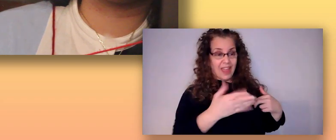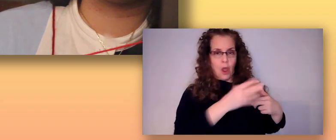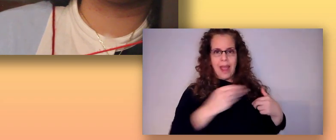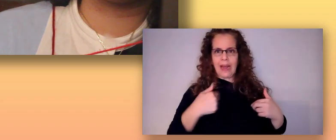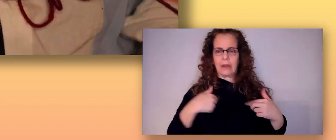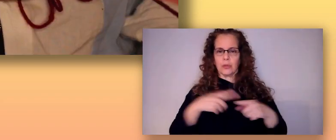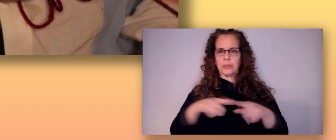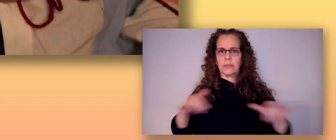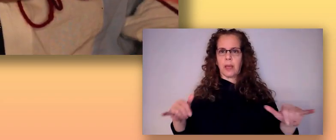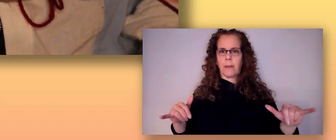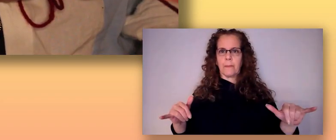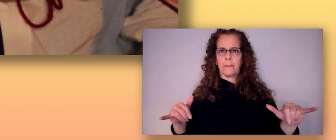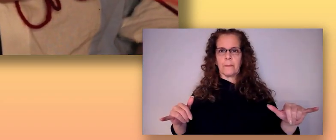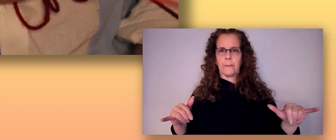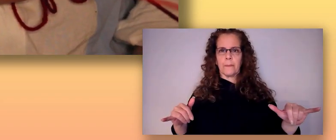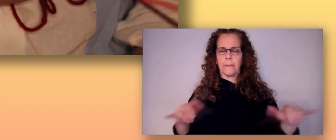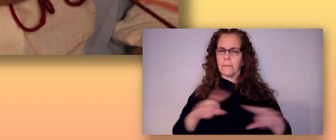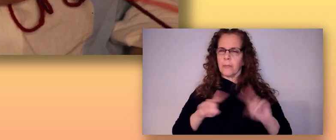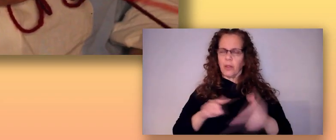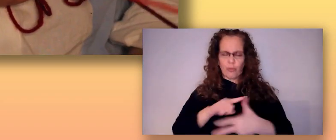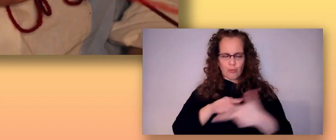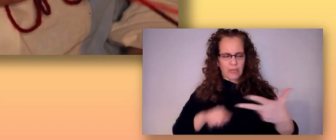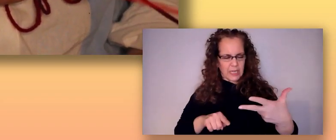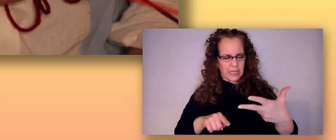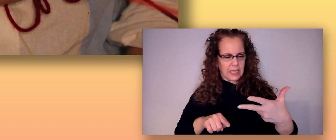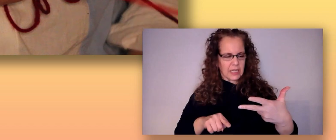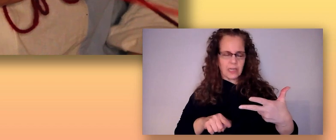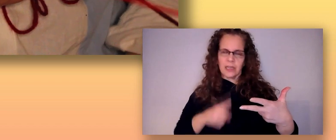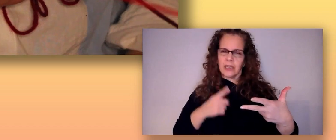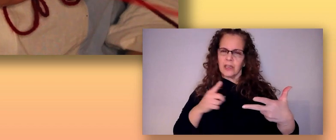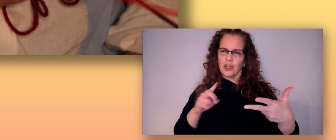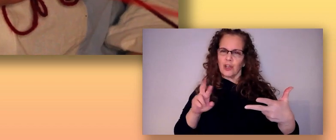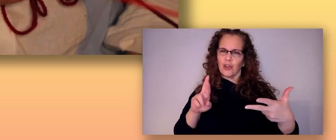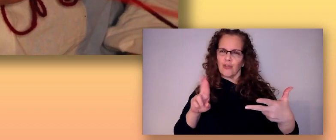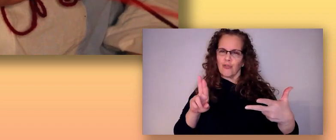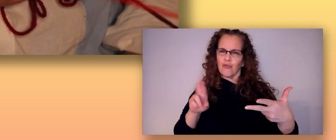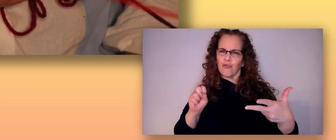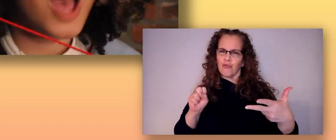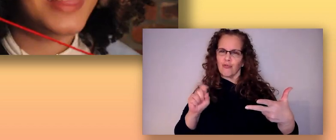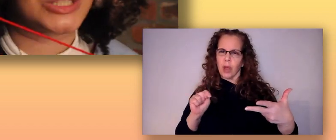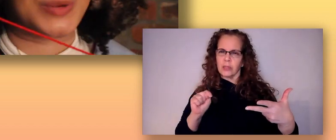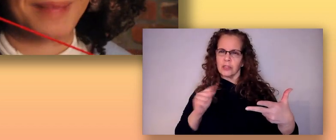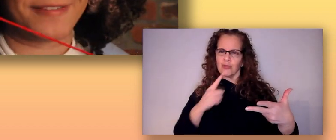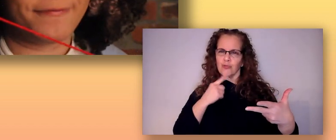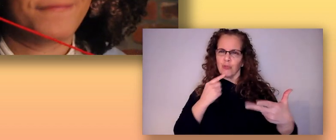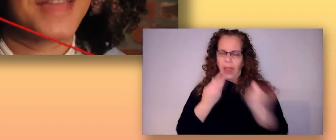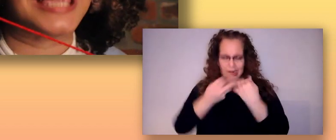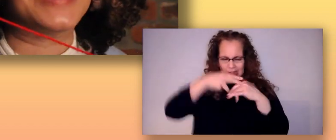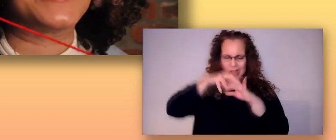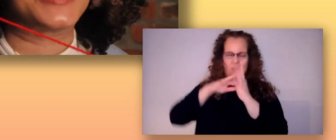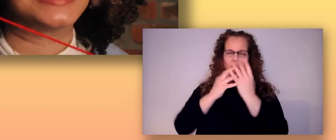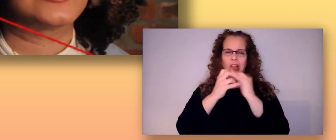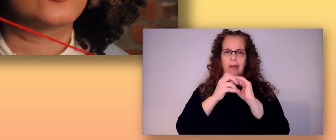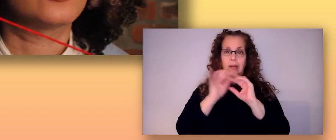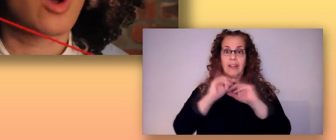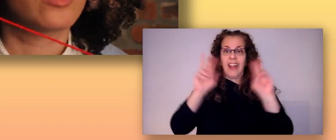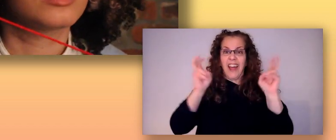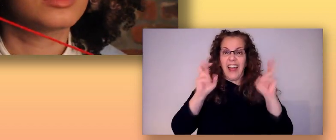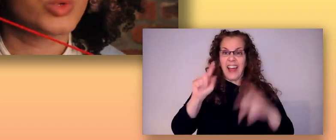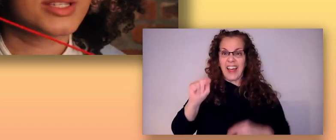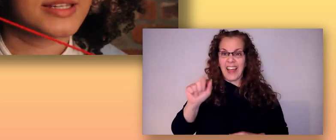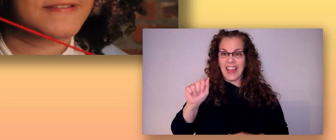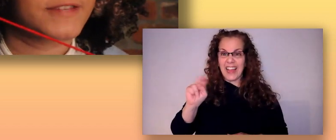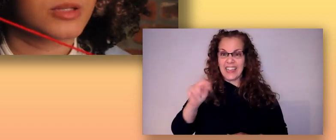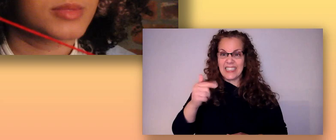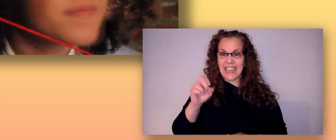other, except these 3, rust red and tangled. That's one of my favorite